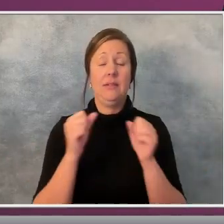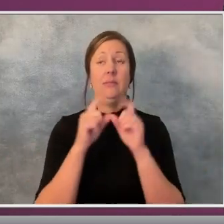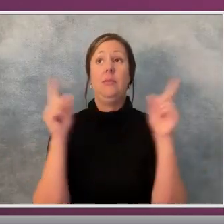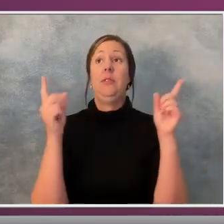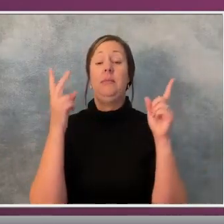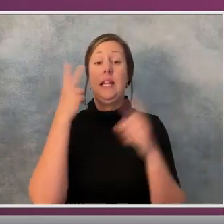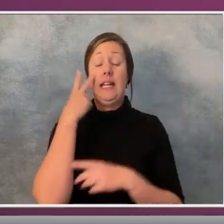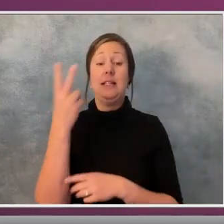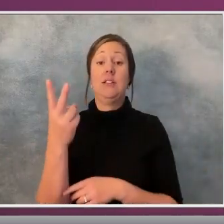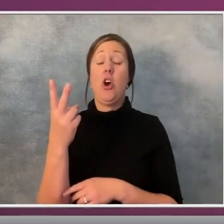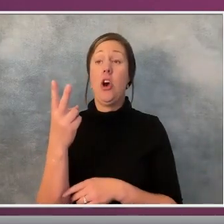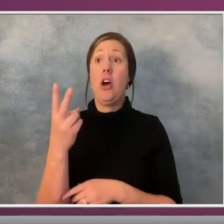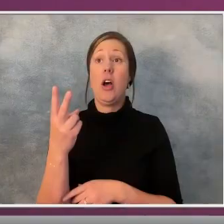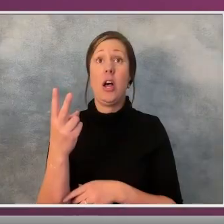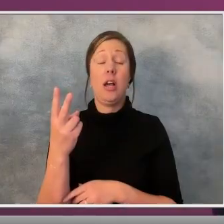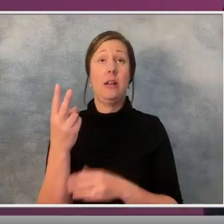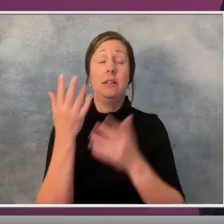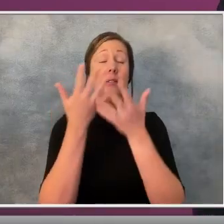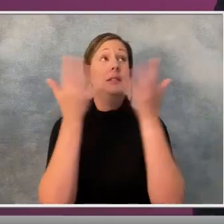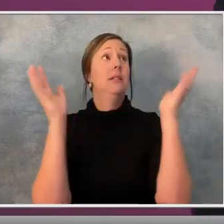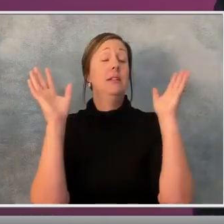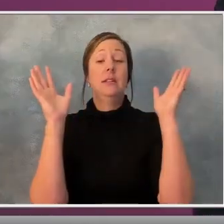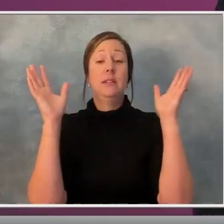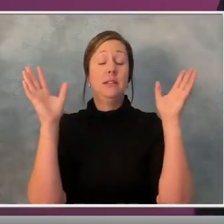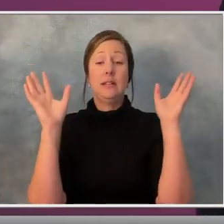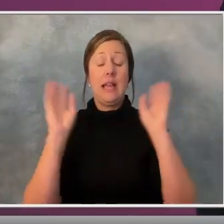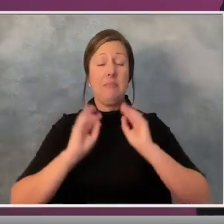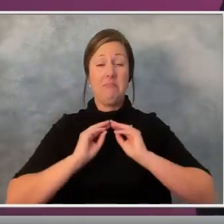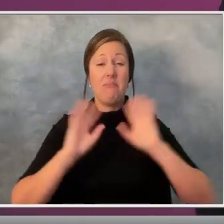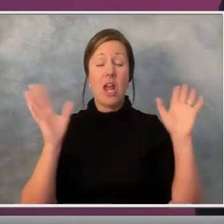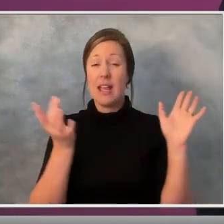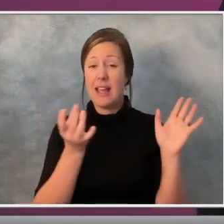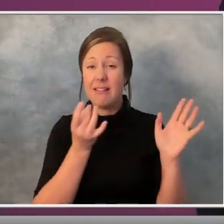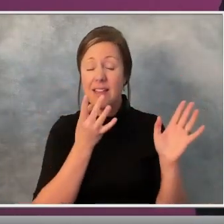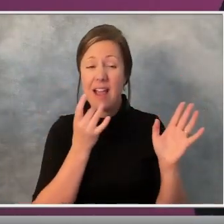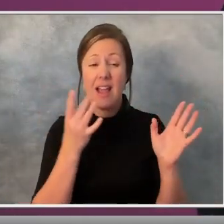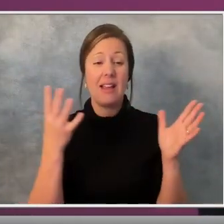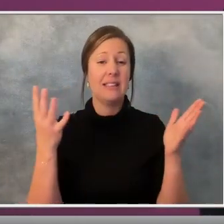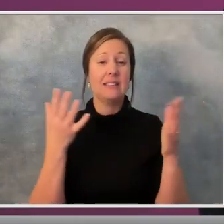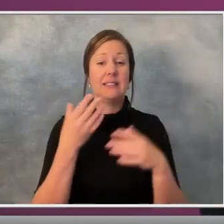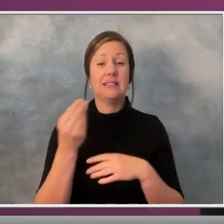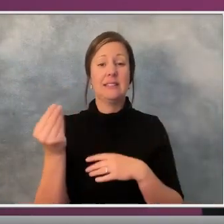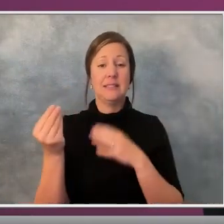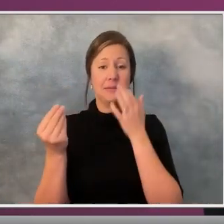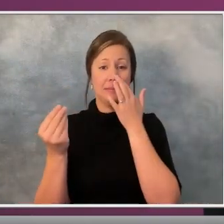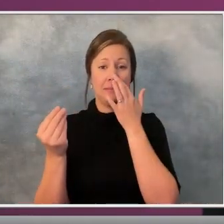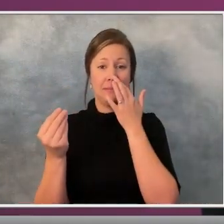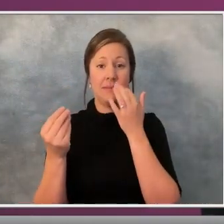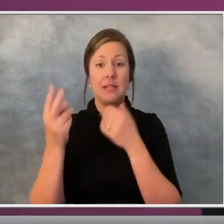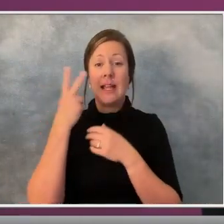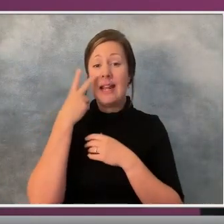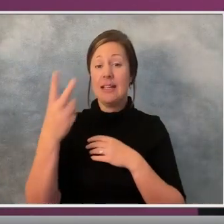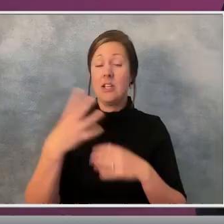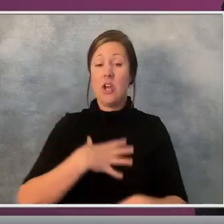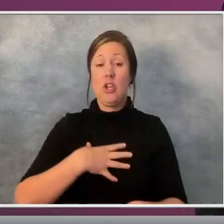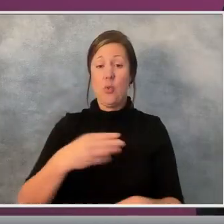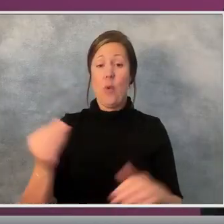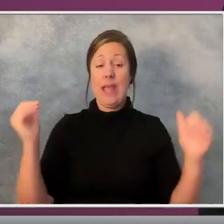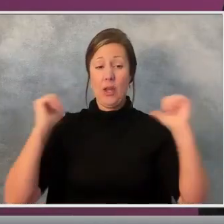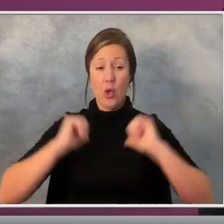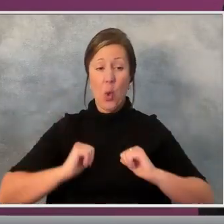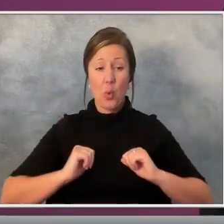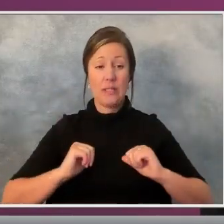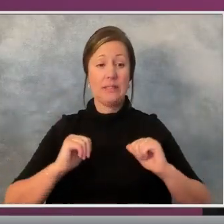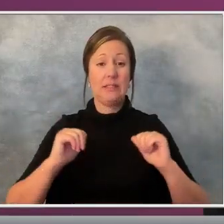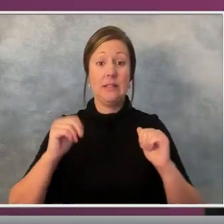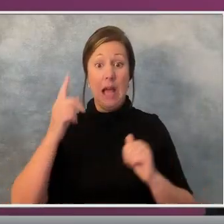like bright lights on me, and I think I saw white coats everywhere, I thought I was in heaven